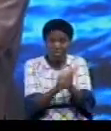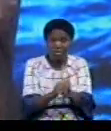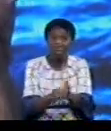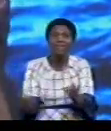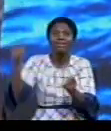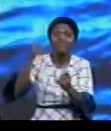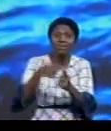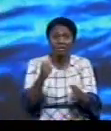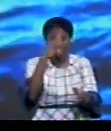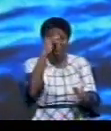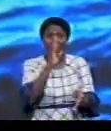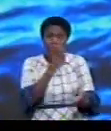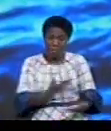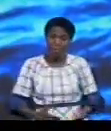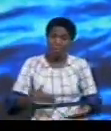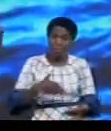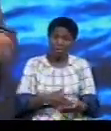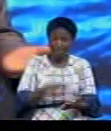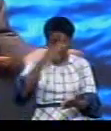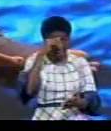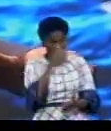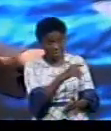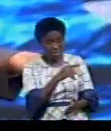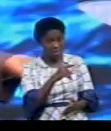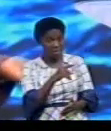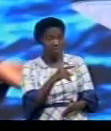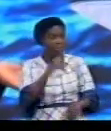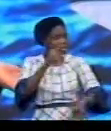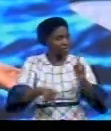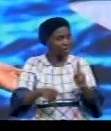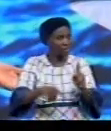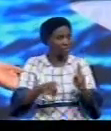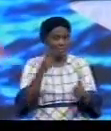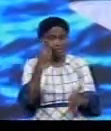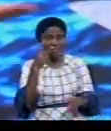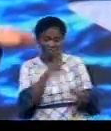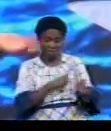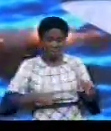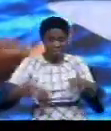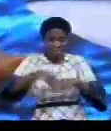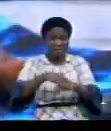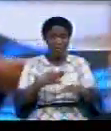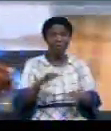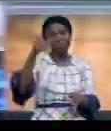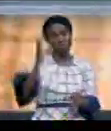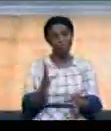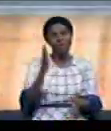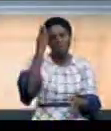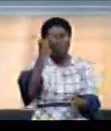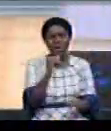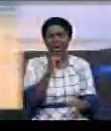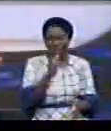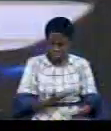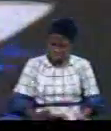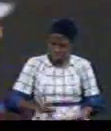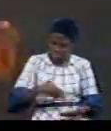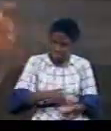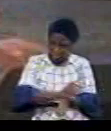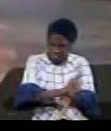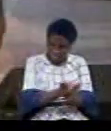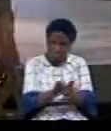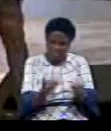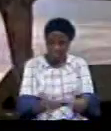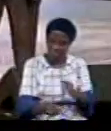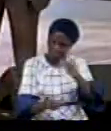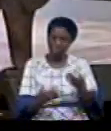born again, he cannot see the kingdom of God, why are we not born again now? And since we know that if he's going